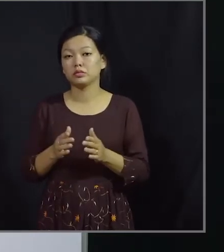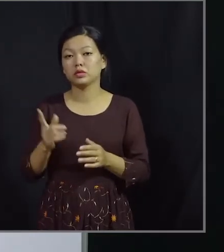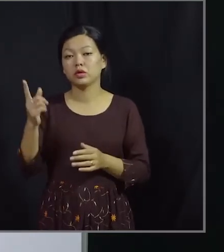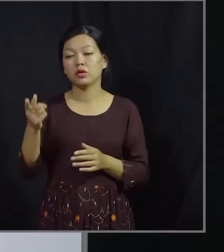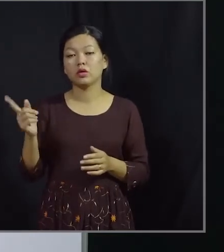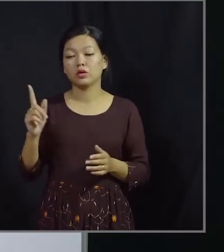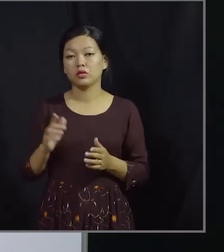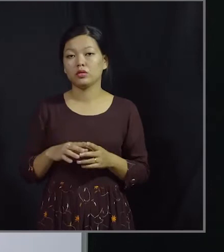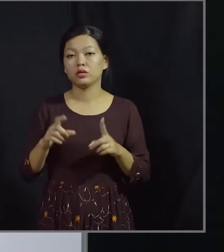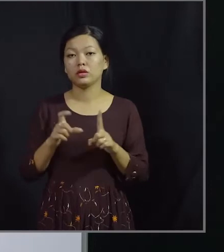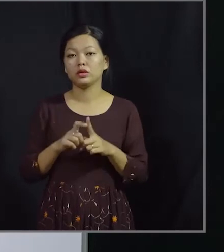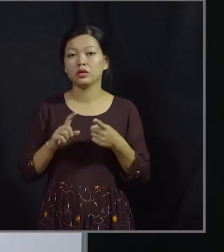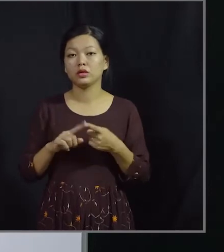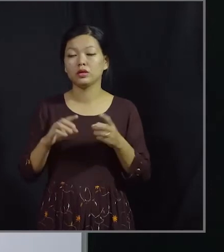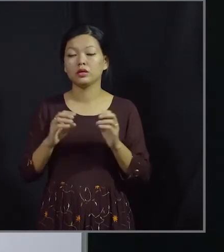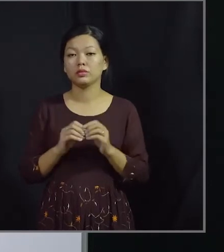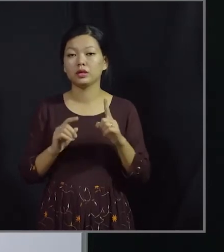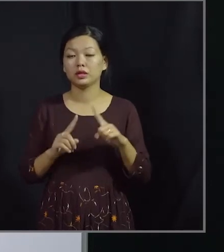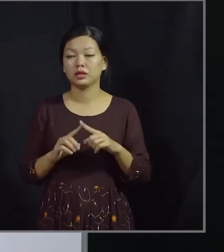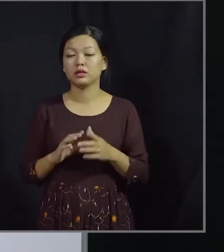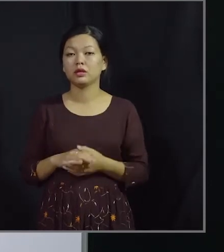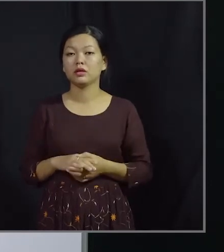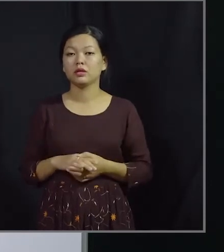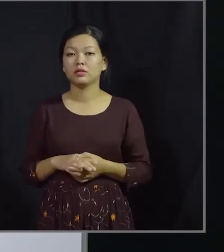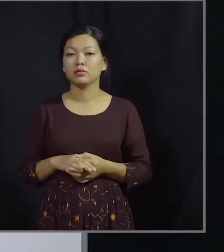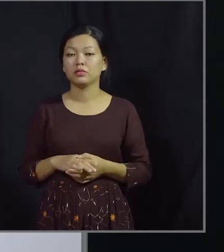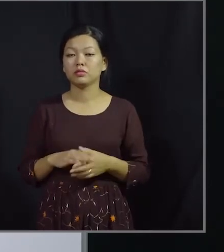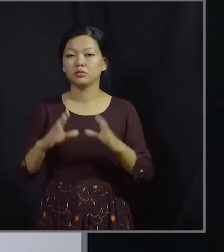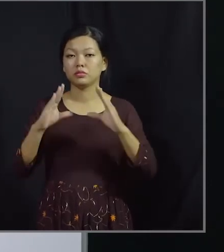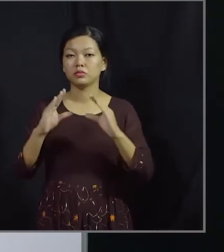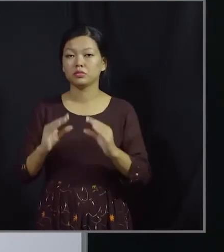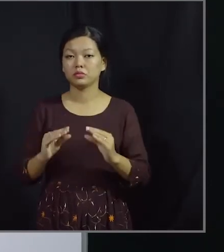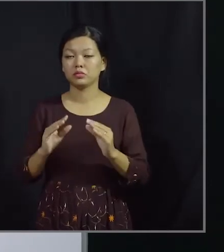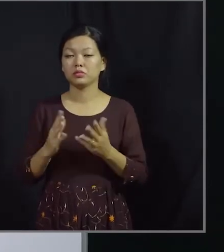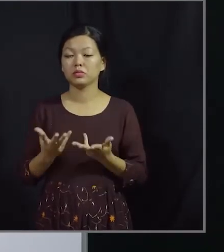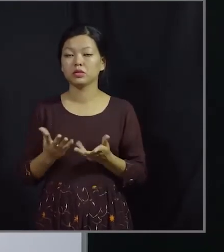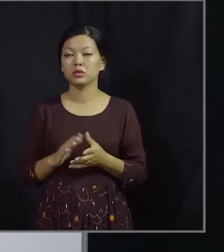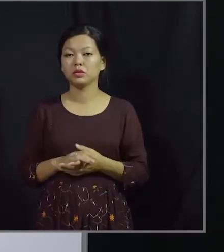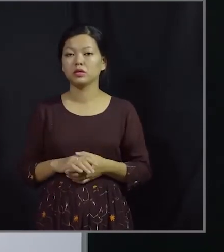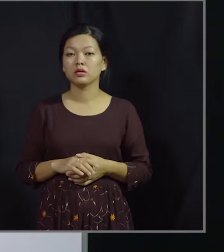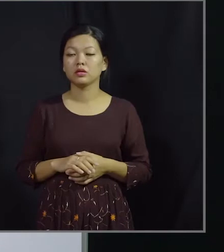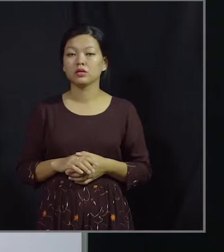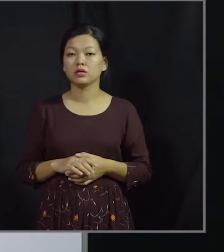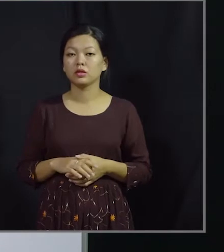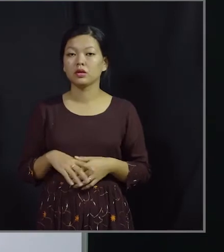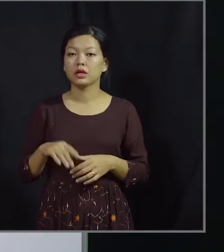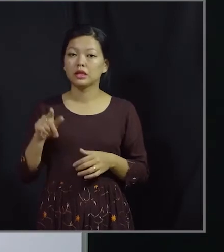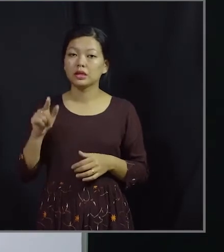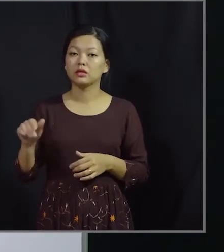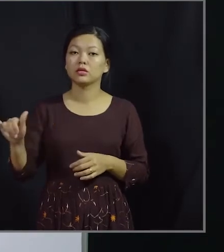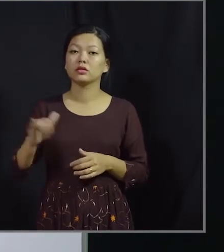debts that is supposed to be paid to the outsiders have been decreased, the value of decrease has to be recorded